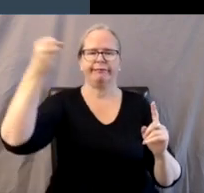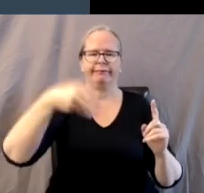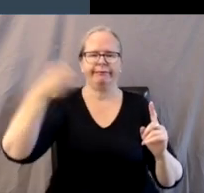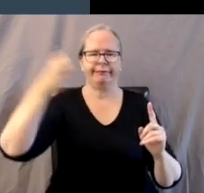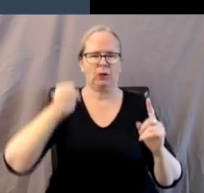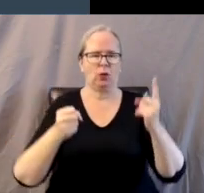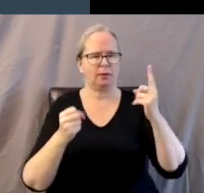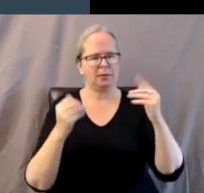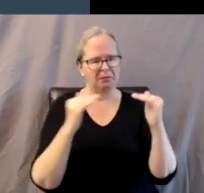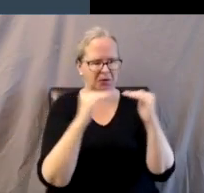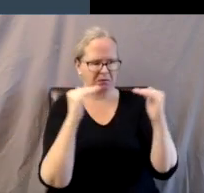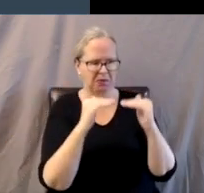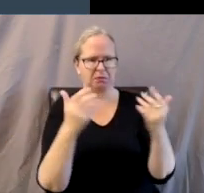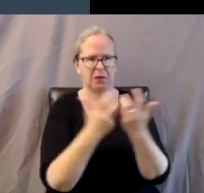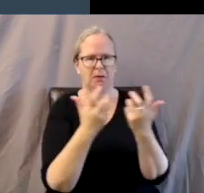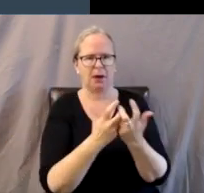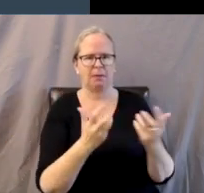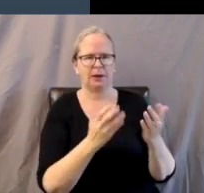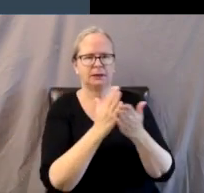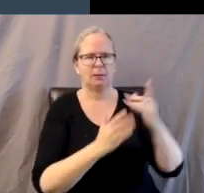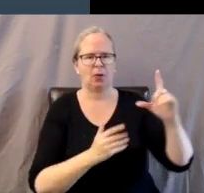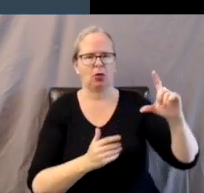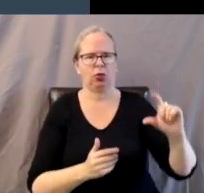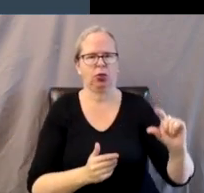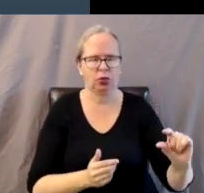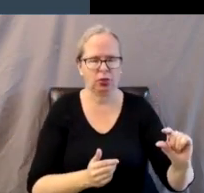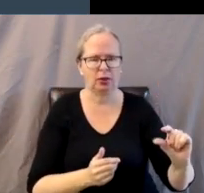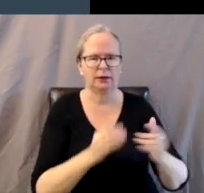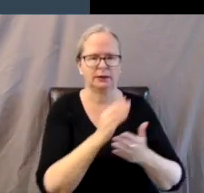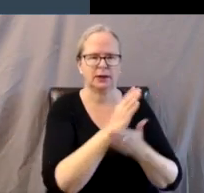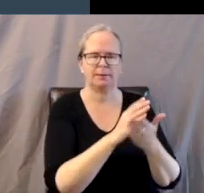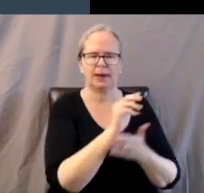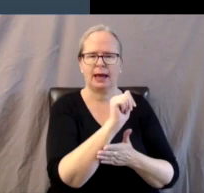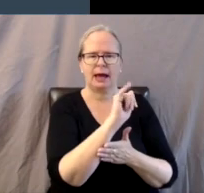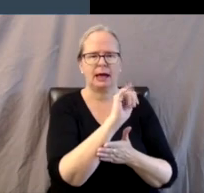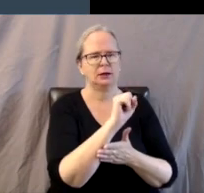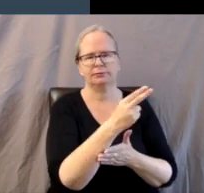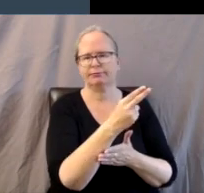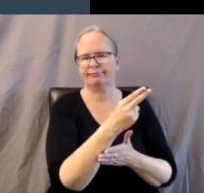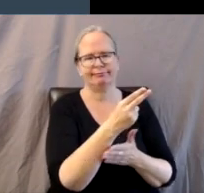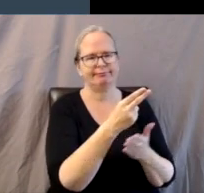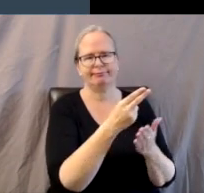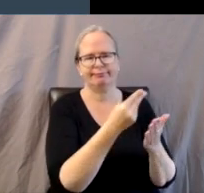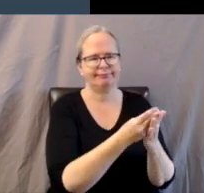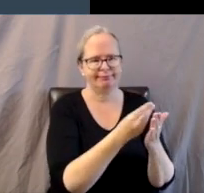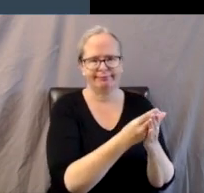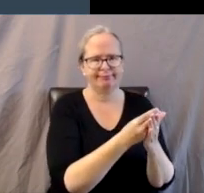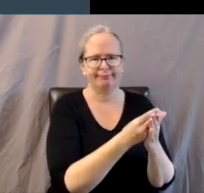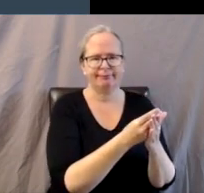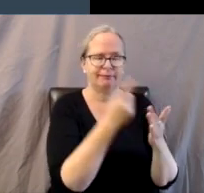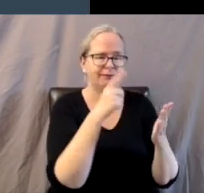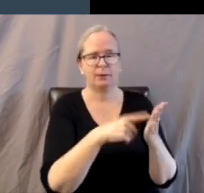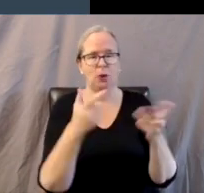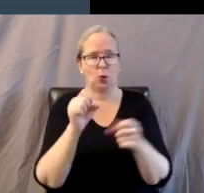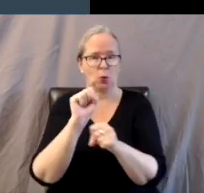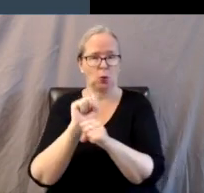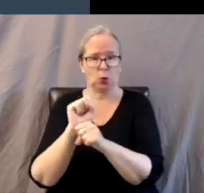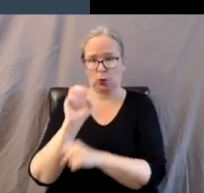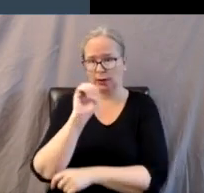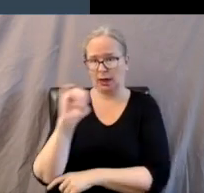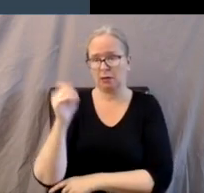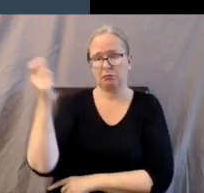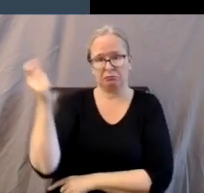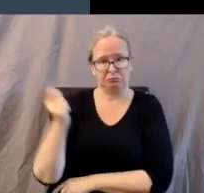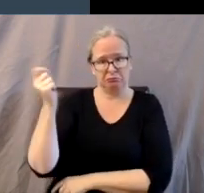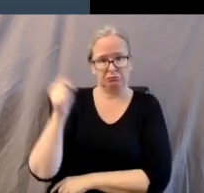but chooses not to because, well, they're just going to take that money anyways, and I won't be able to be on AISH. Or if you've received